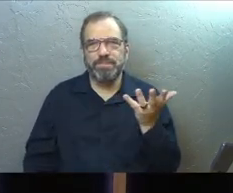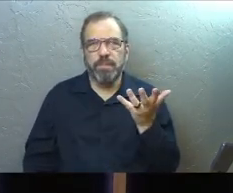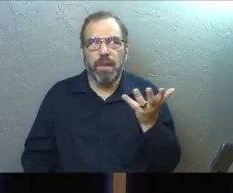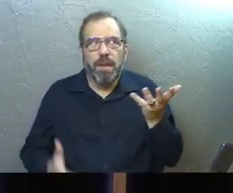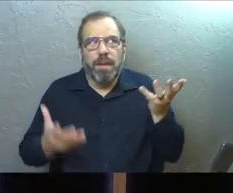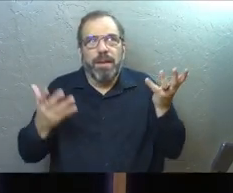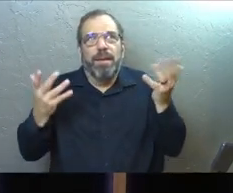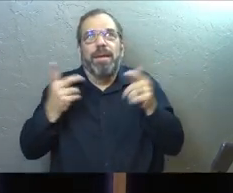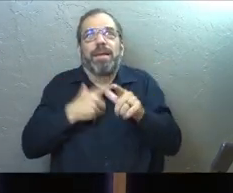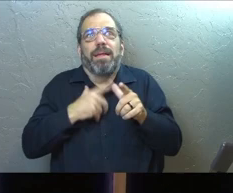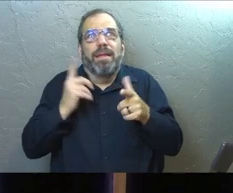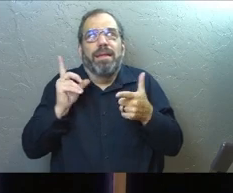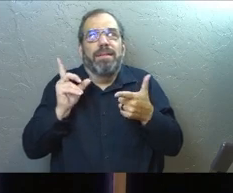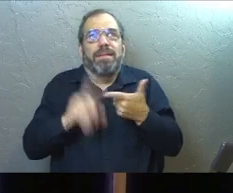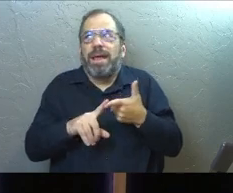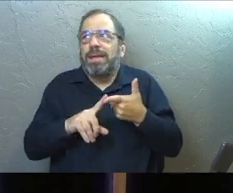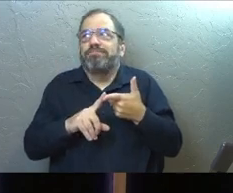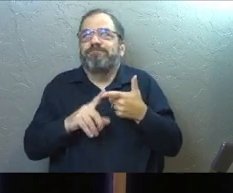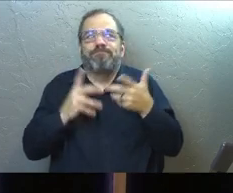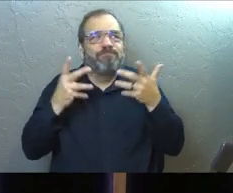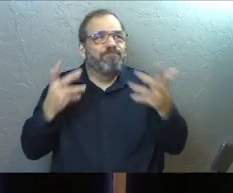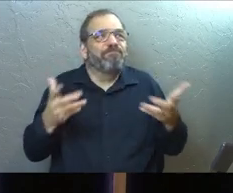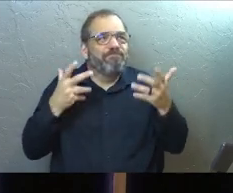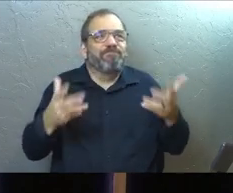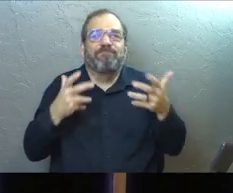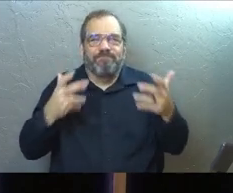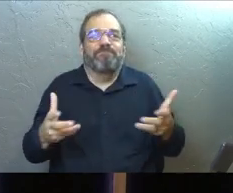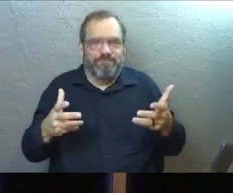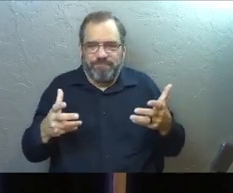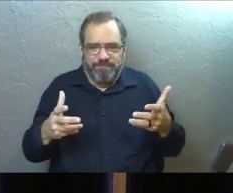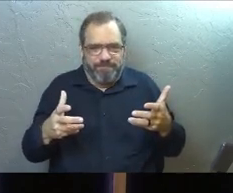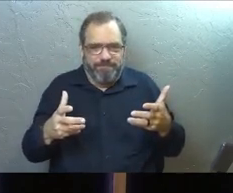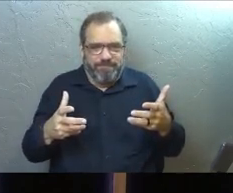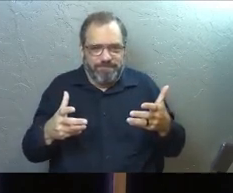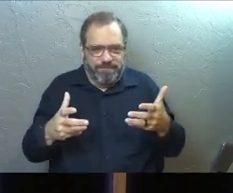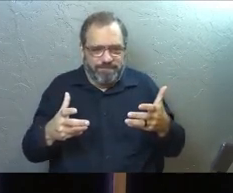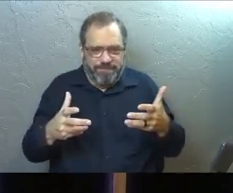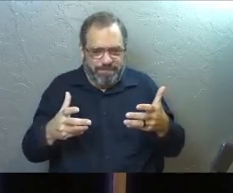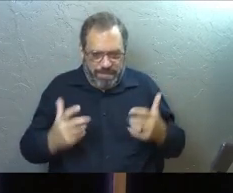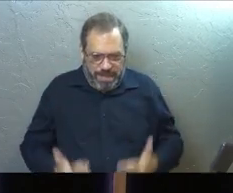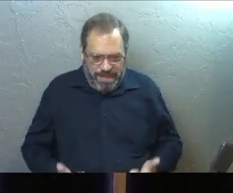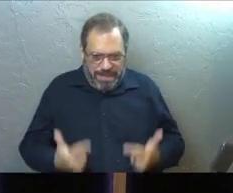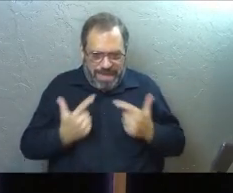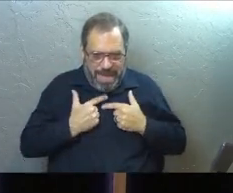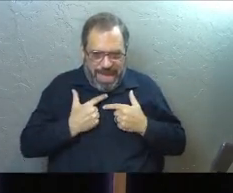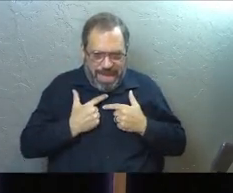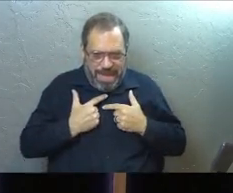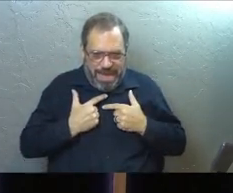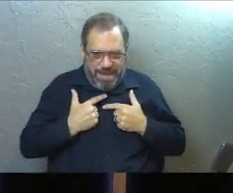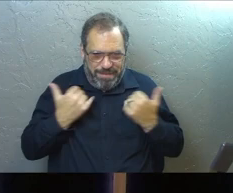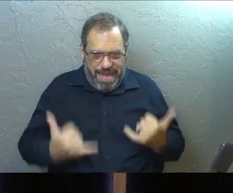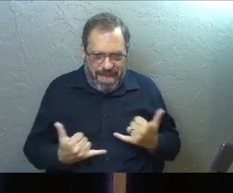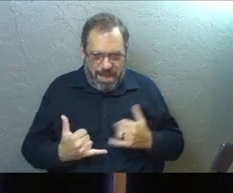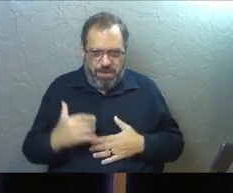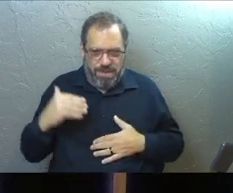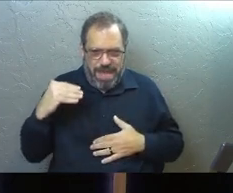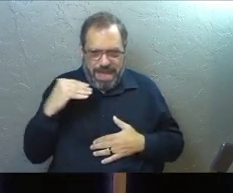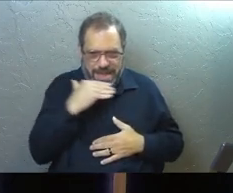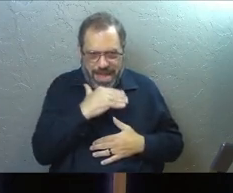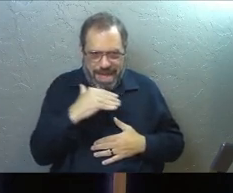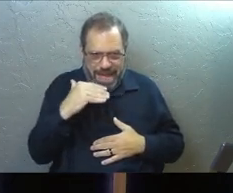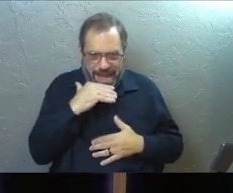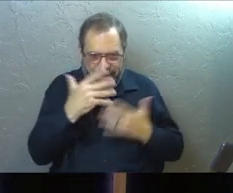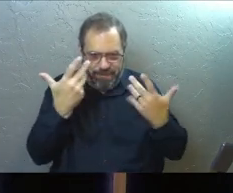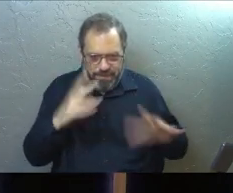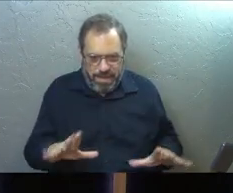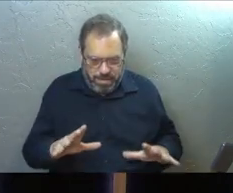And somehow, they're so in this place of like moving past their lie and being in the truth. They're